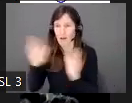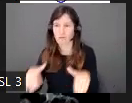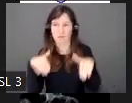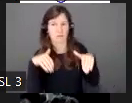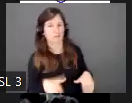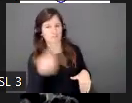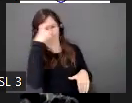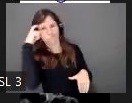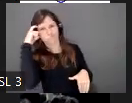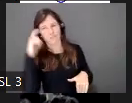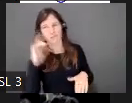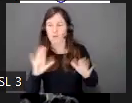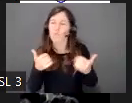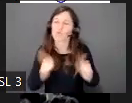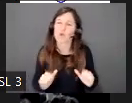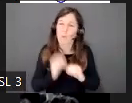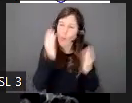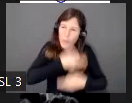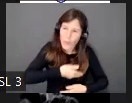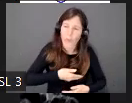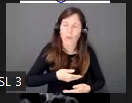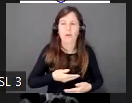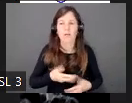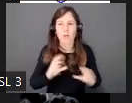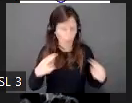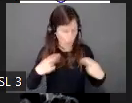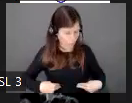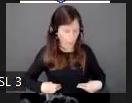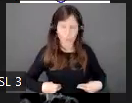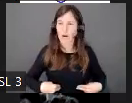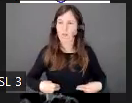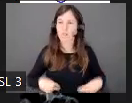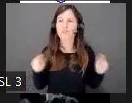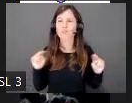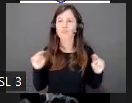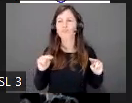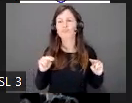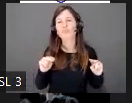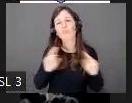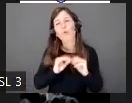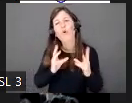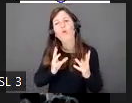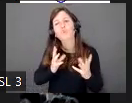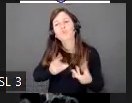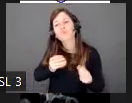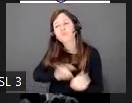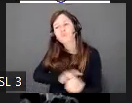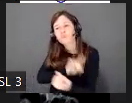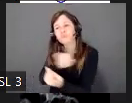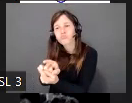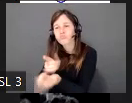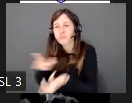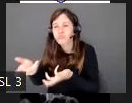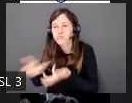forms and some ways we do that. We're detectives in plain clothes, a softer approach when we deal with our victims.